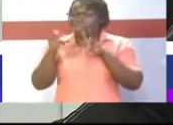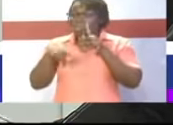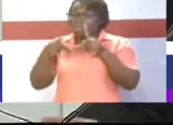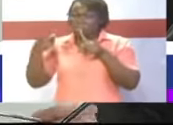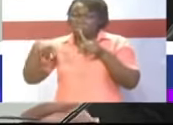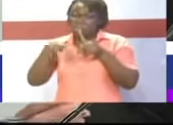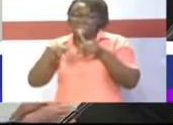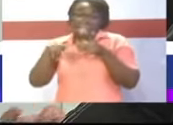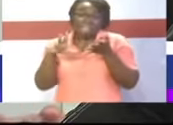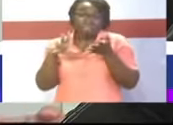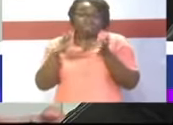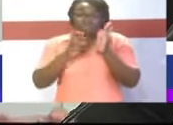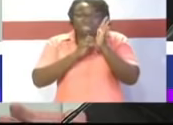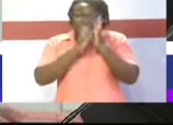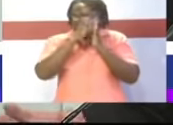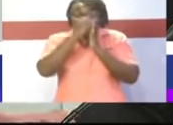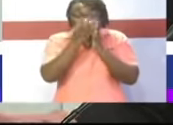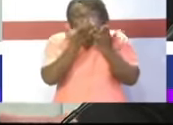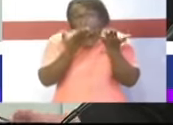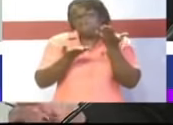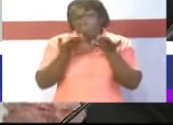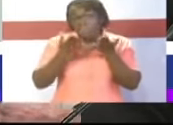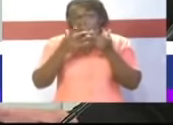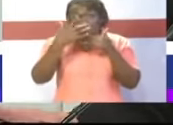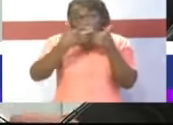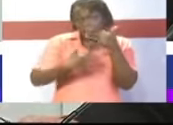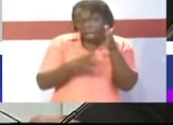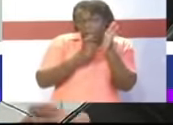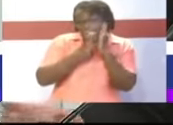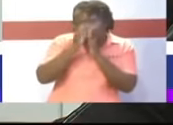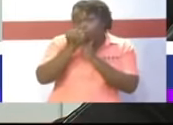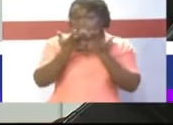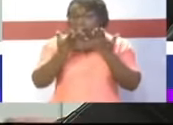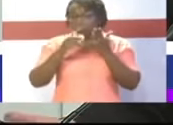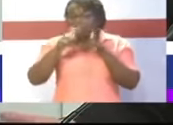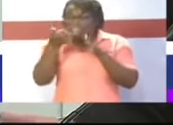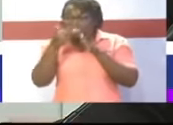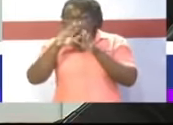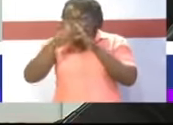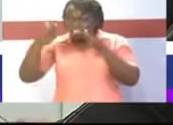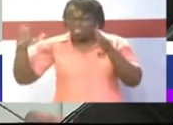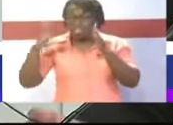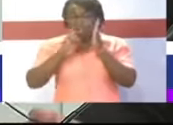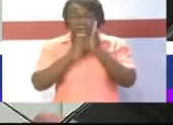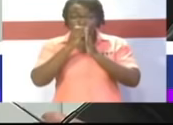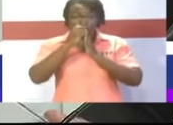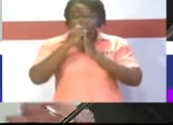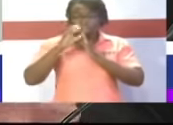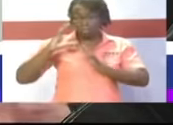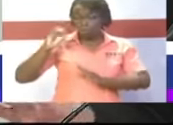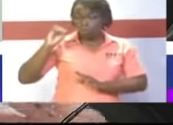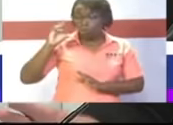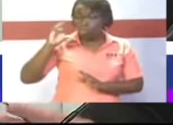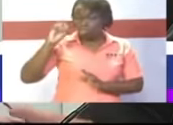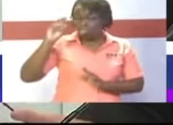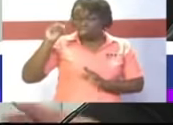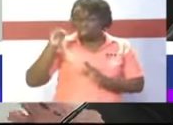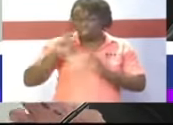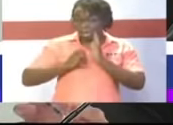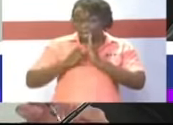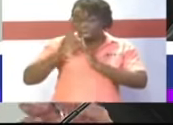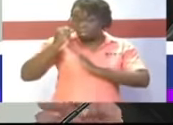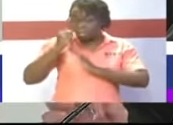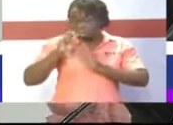it be blood cancers or solid tumor cancers, so cervical cancers, colon cancers, prostate cancers,